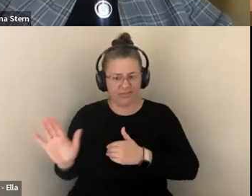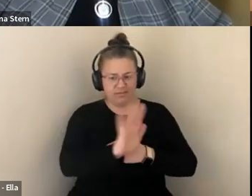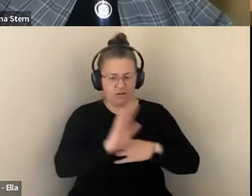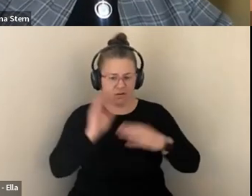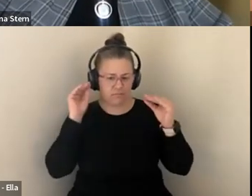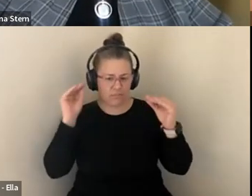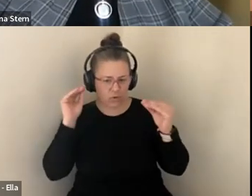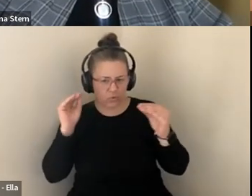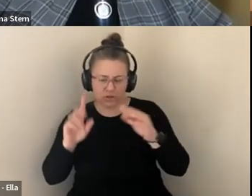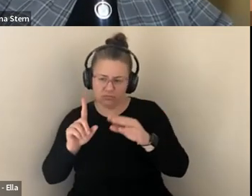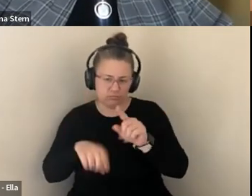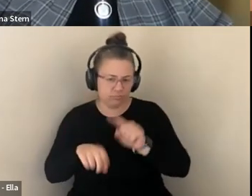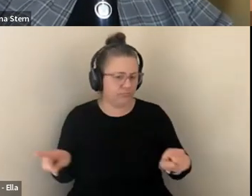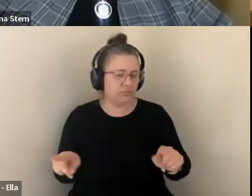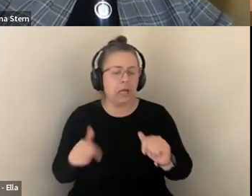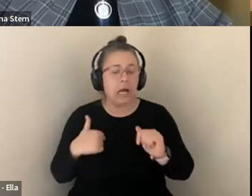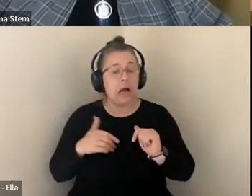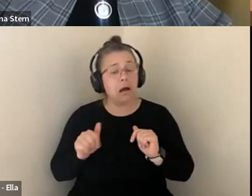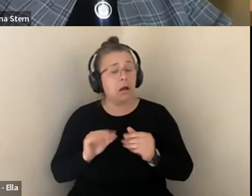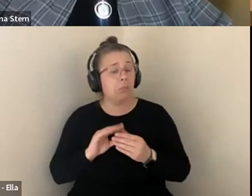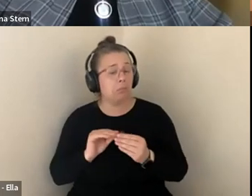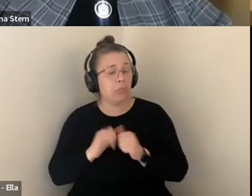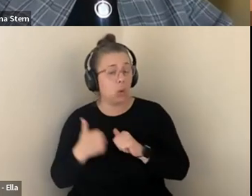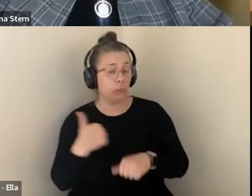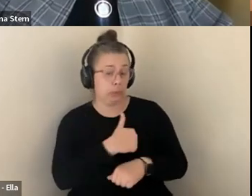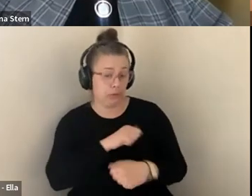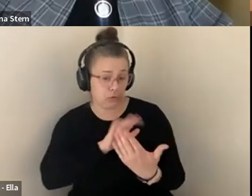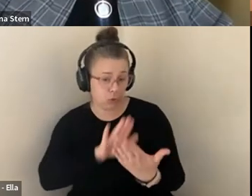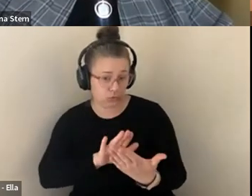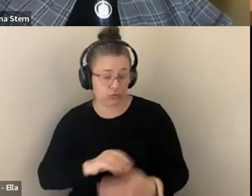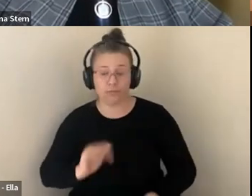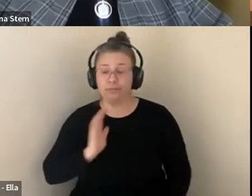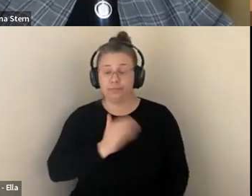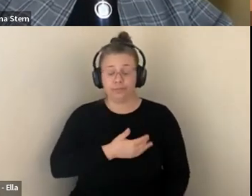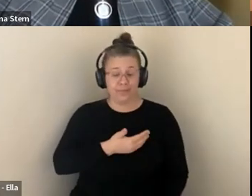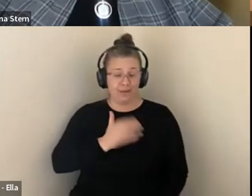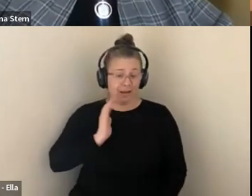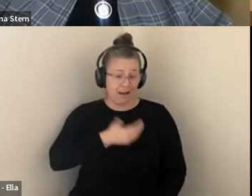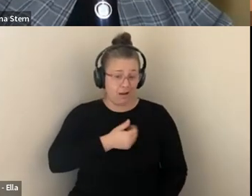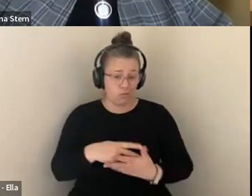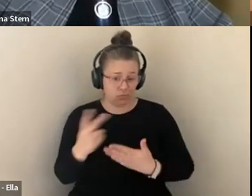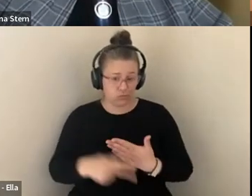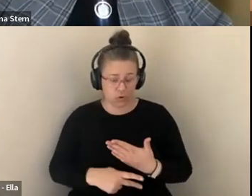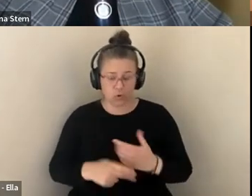we do that. So we have a very strong emphasis in our own program on